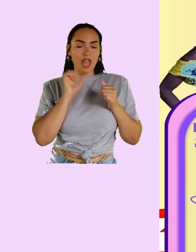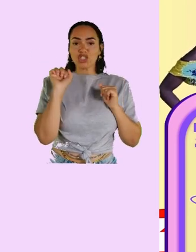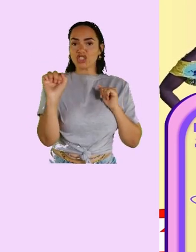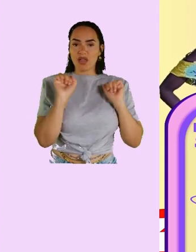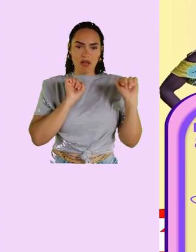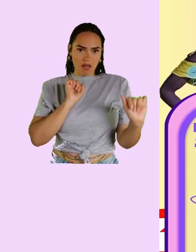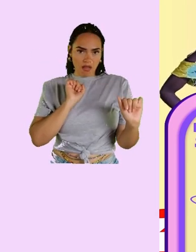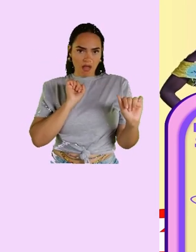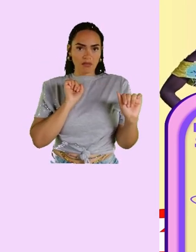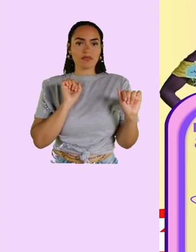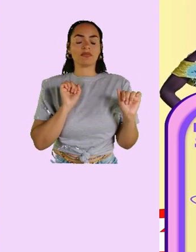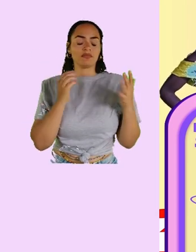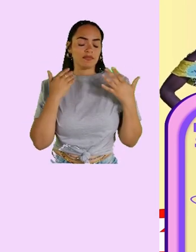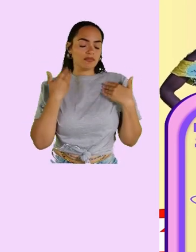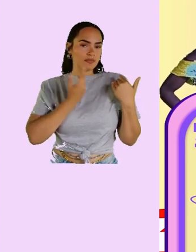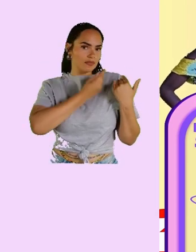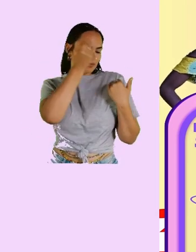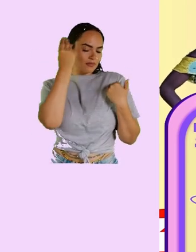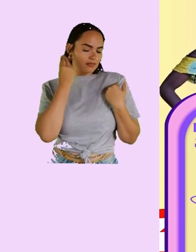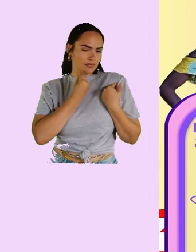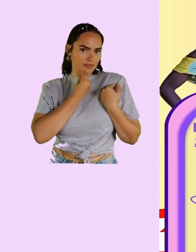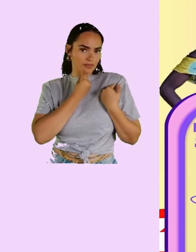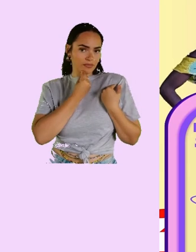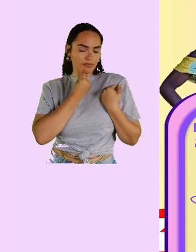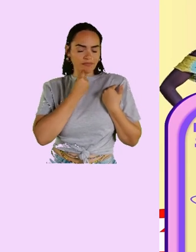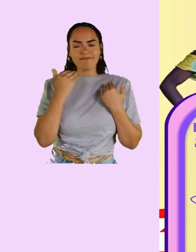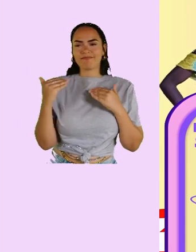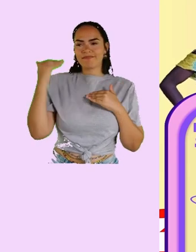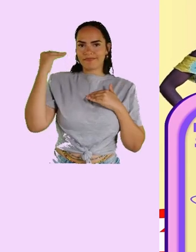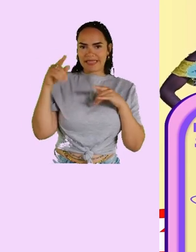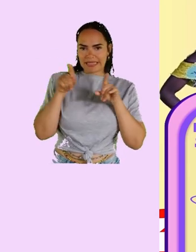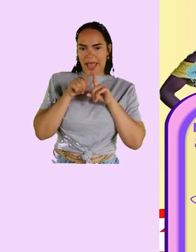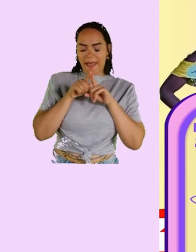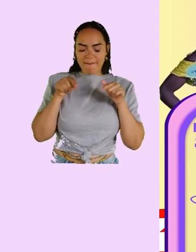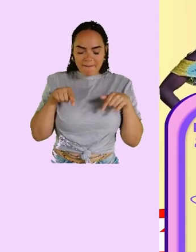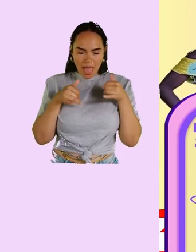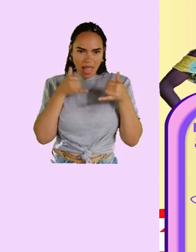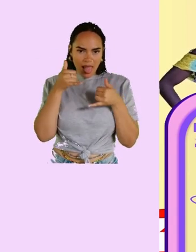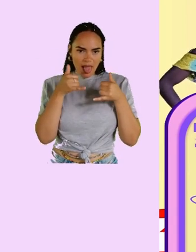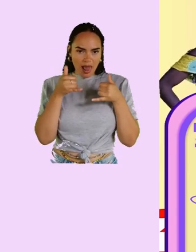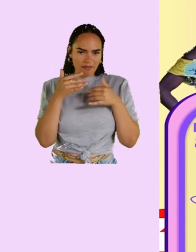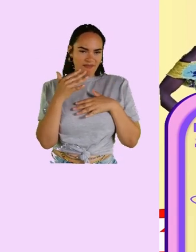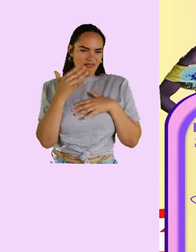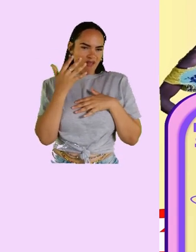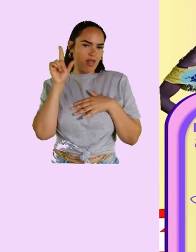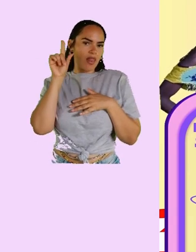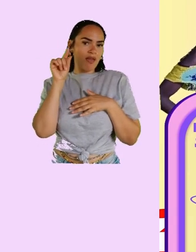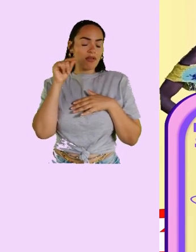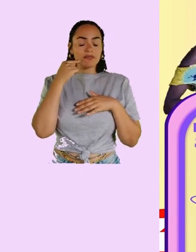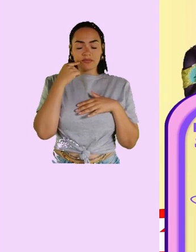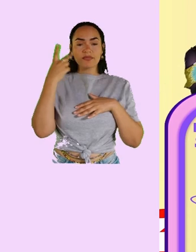I am also very attractive, also 5'8", 5'11 in these heels. And yeah, I'm a black